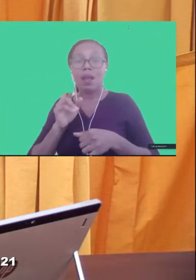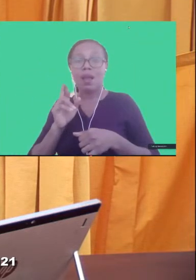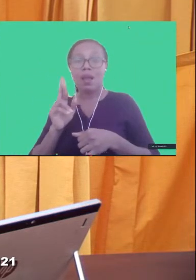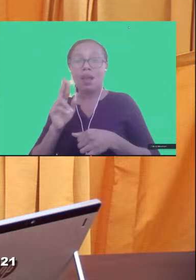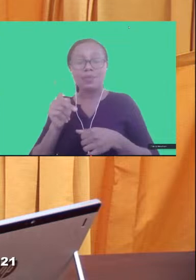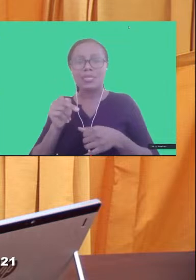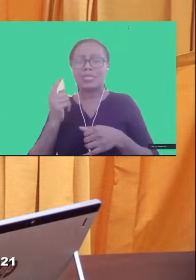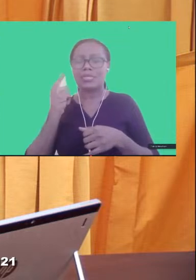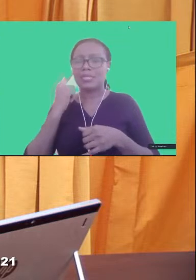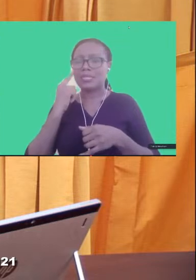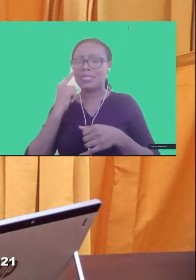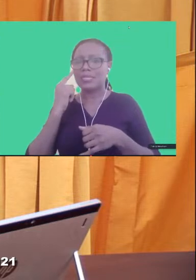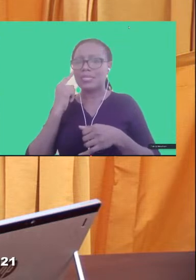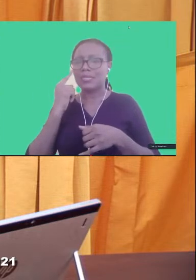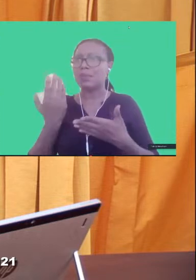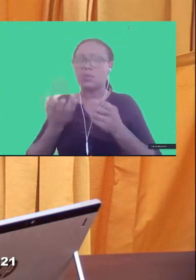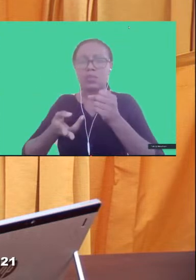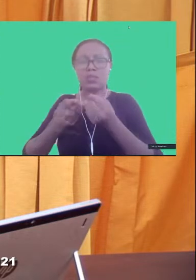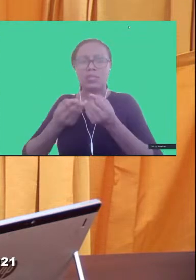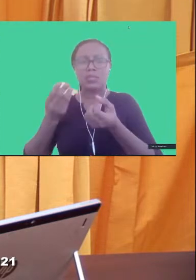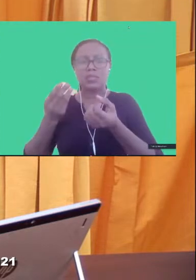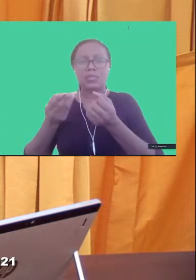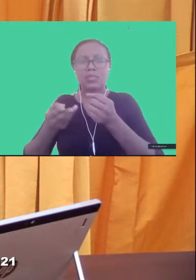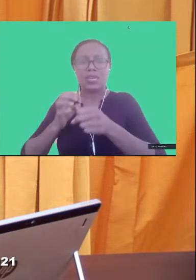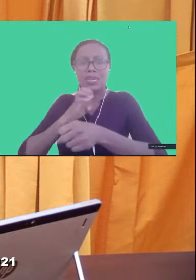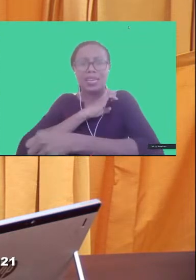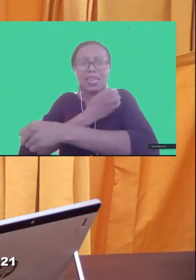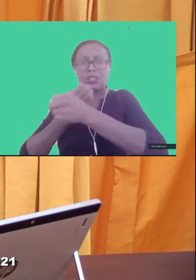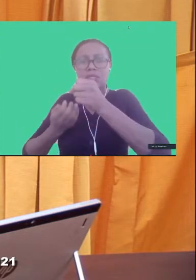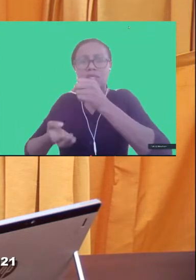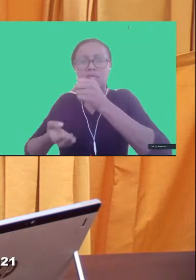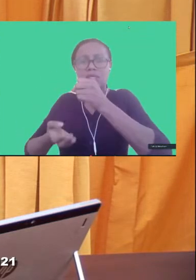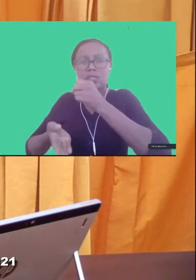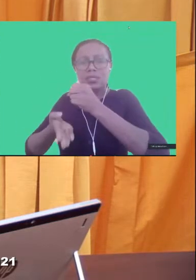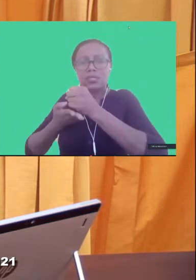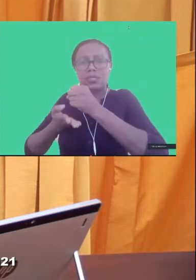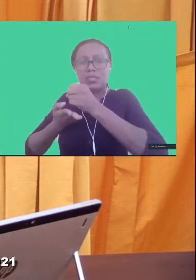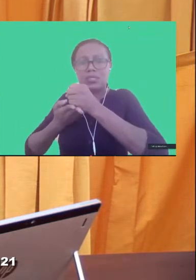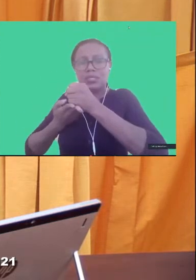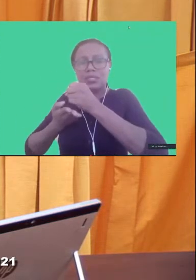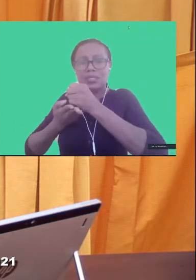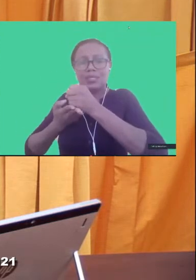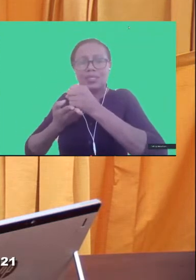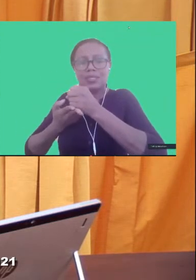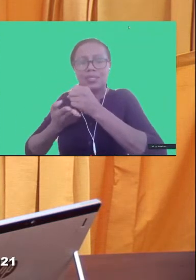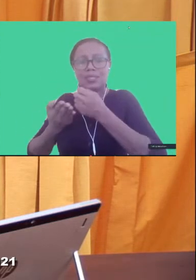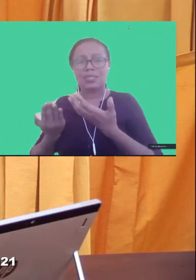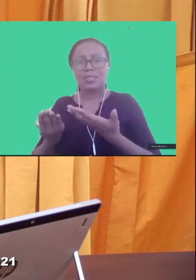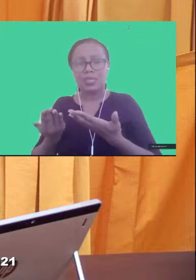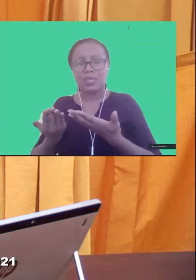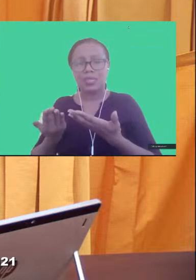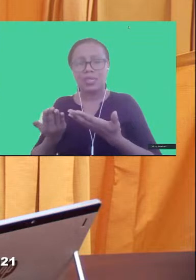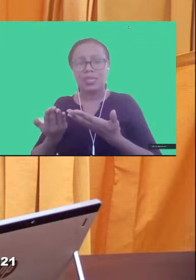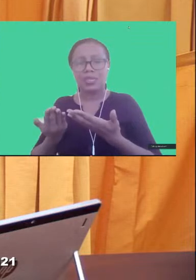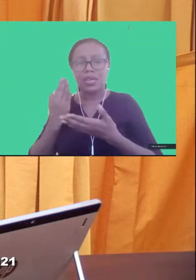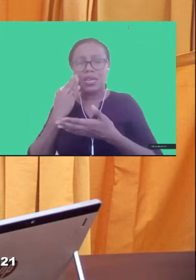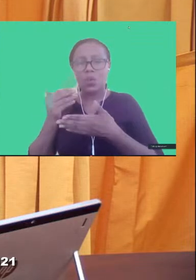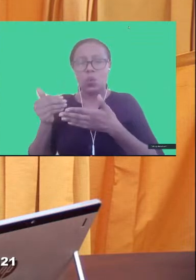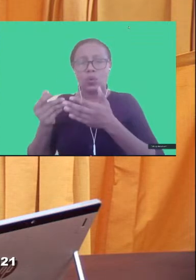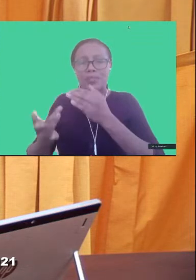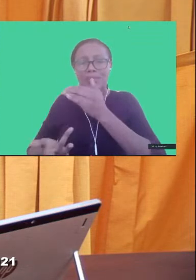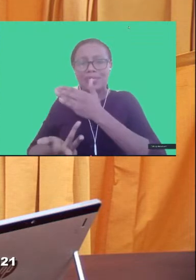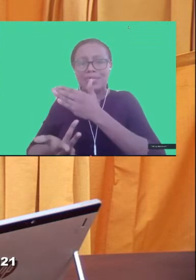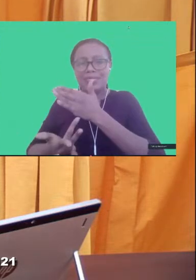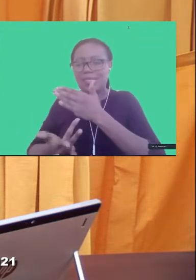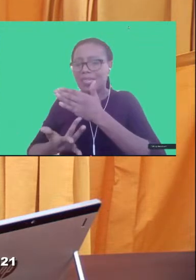renewables is a variable technology, and we needed to make sure that Barbados, who over the years have